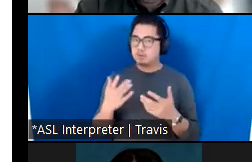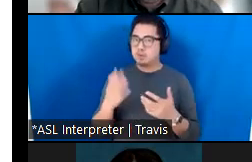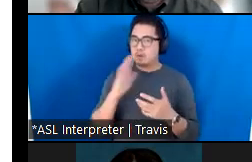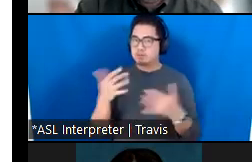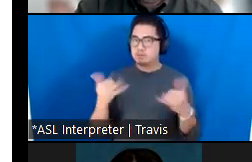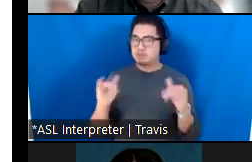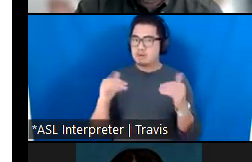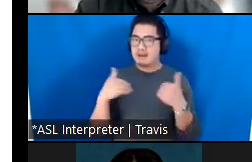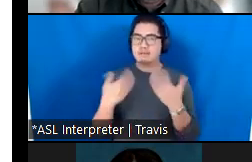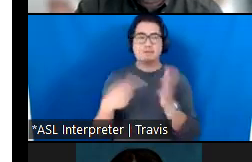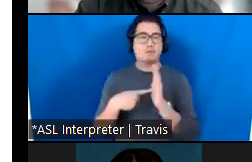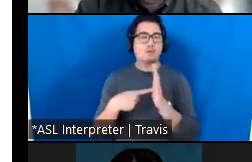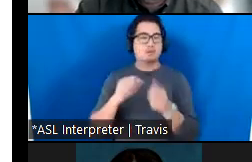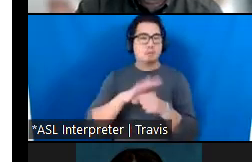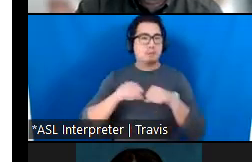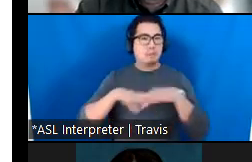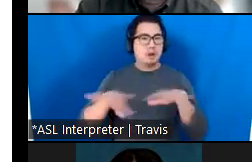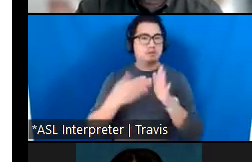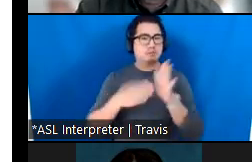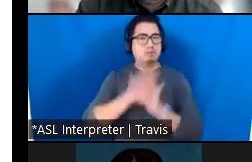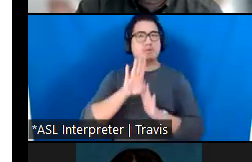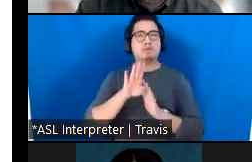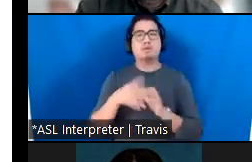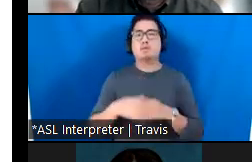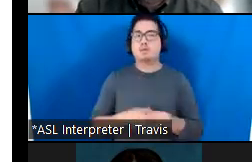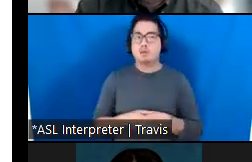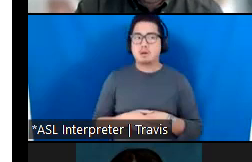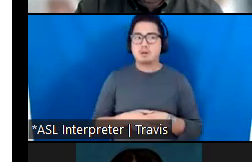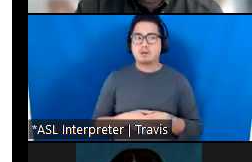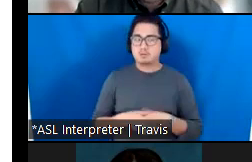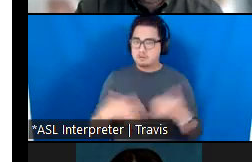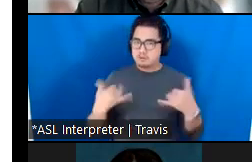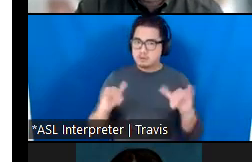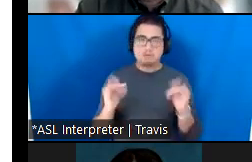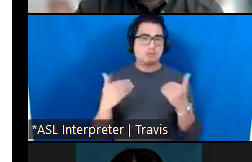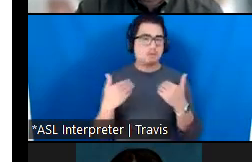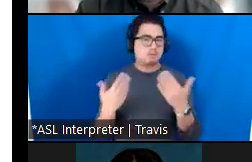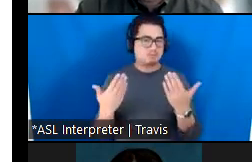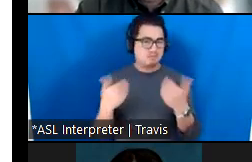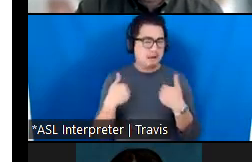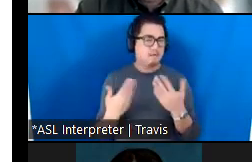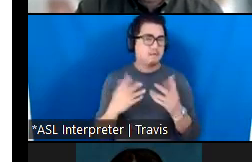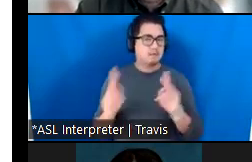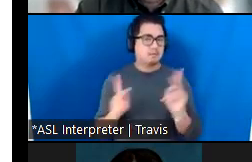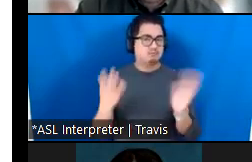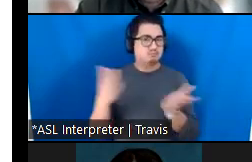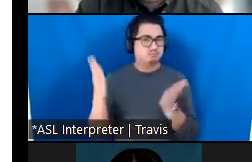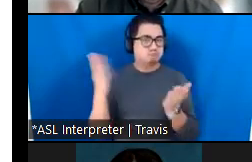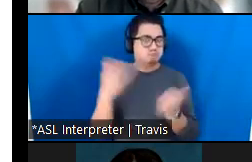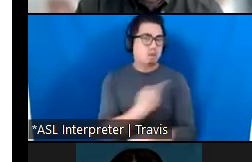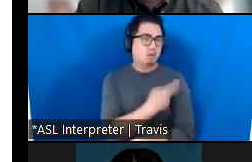still we are having substantial hospitalizations and deaths. And really the large part